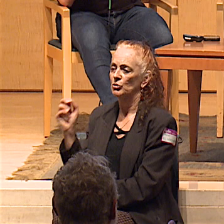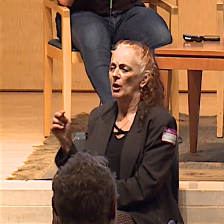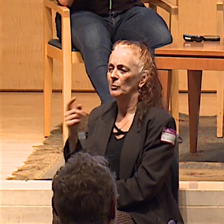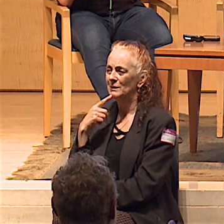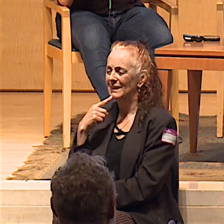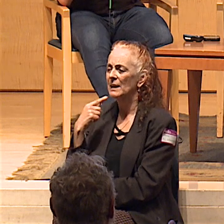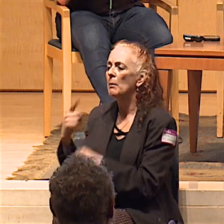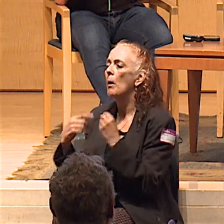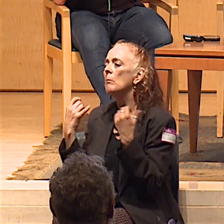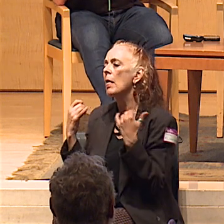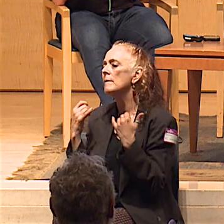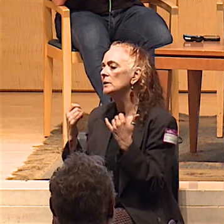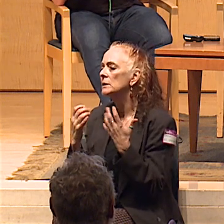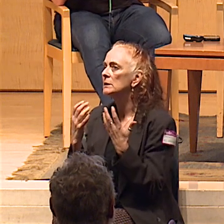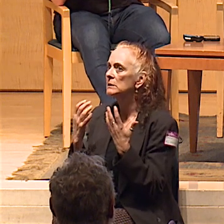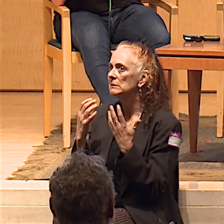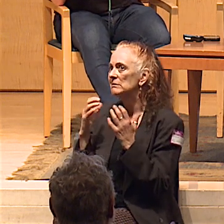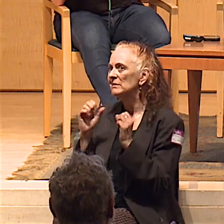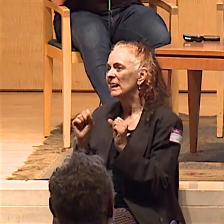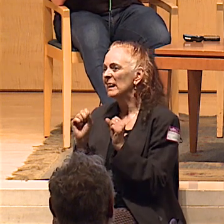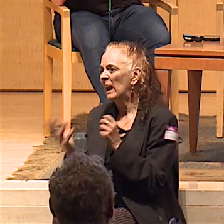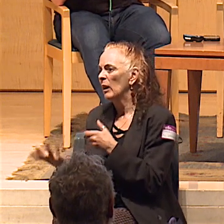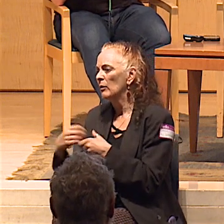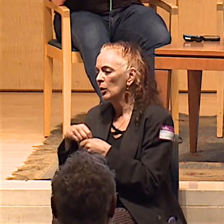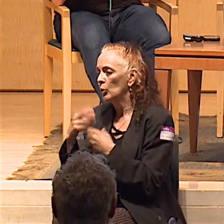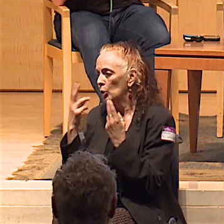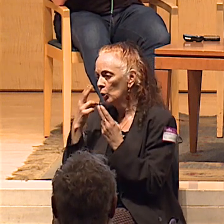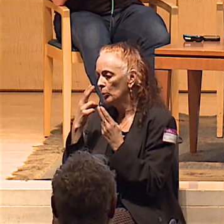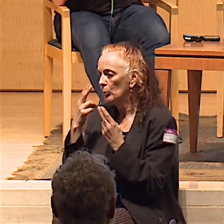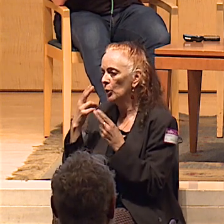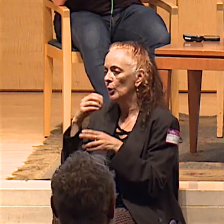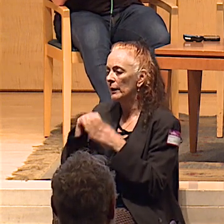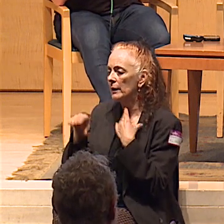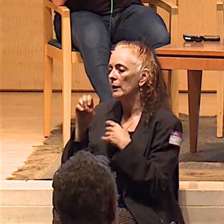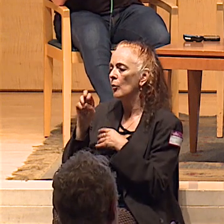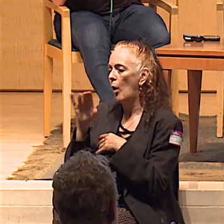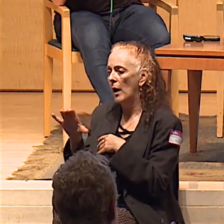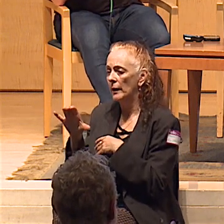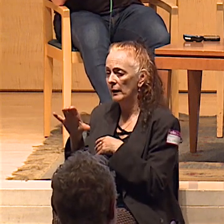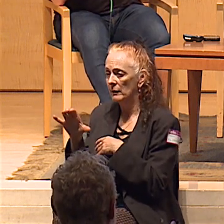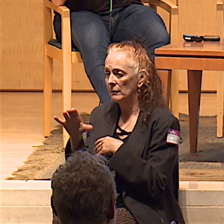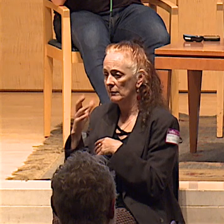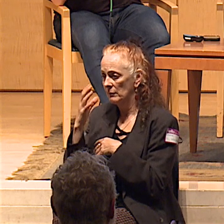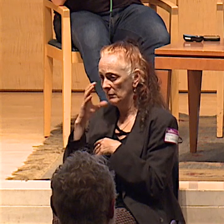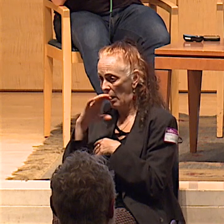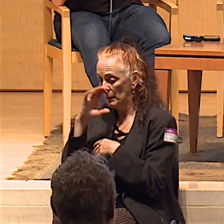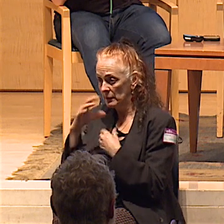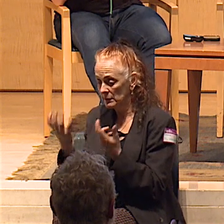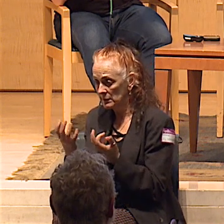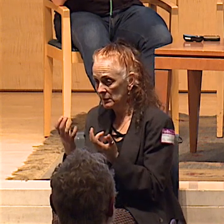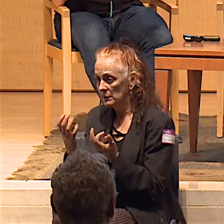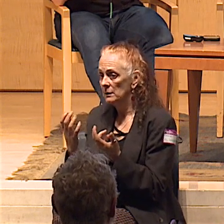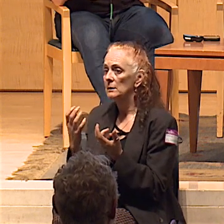a playfulness, right? Like, so can humor be part of erotic comics? And I feel like maybe